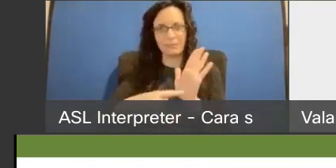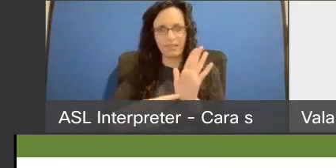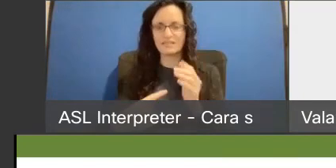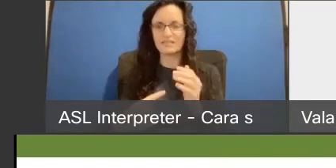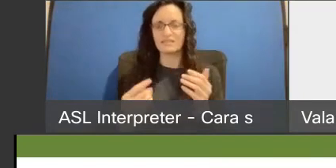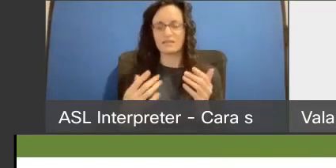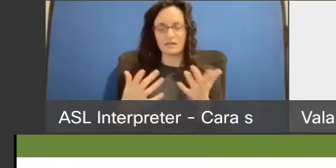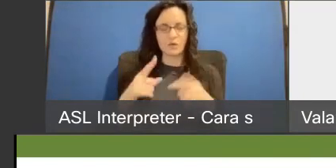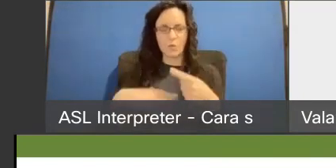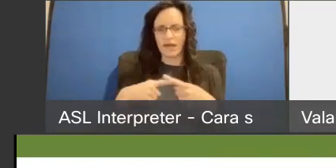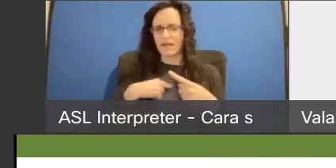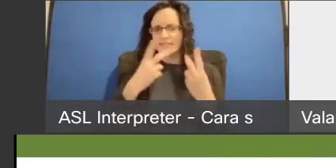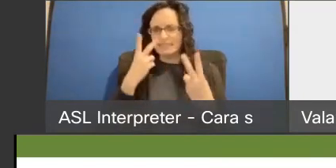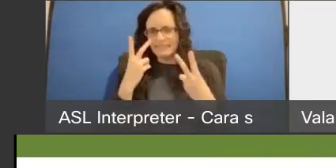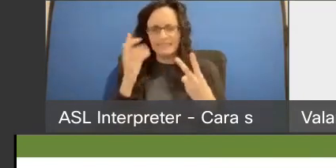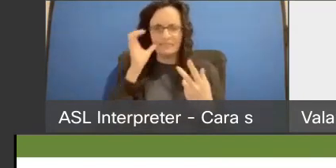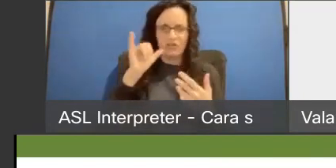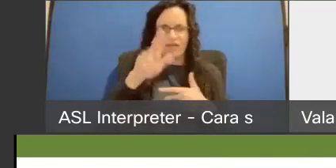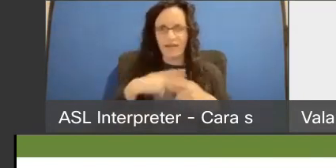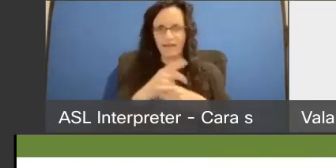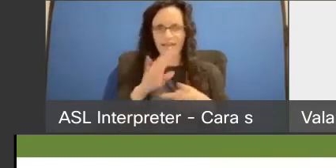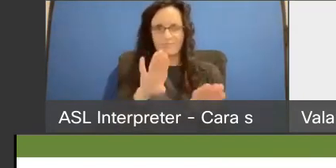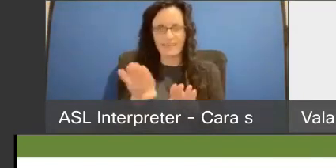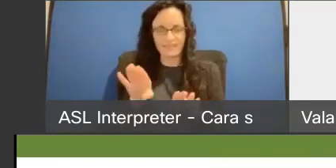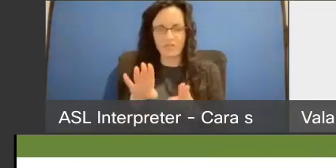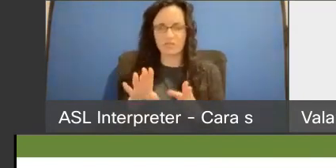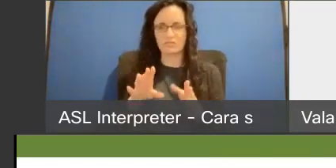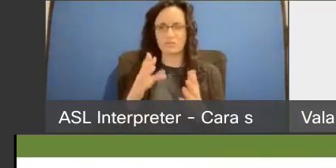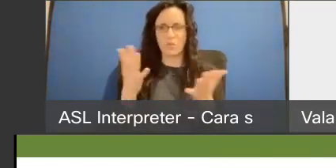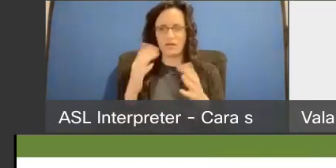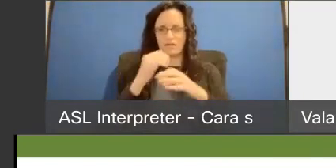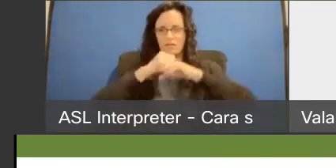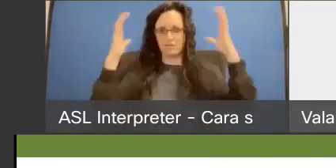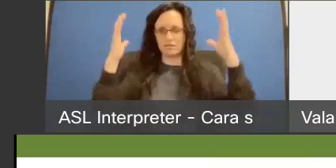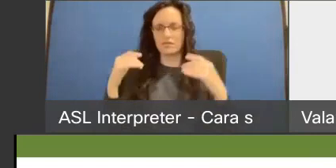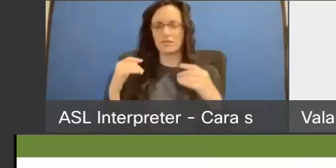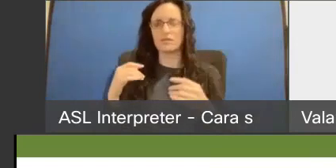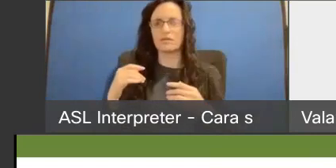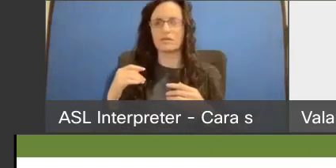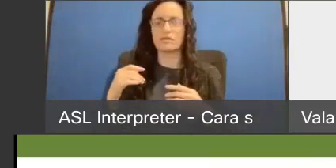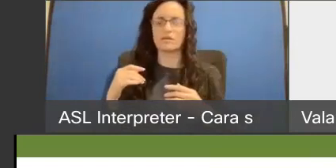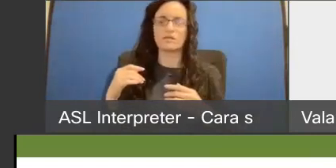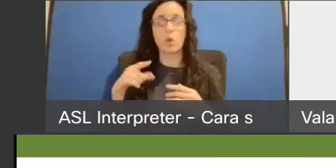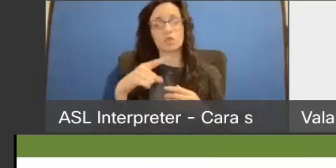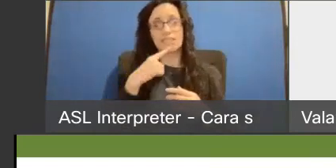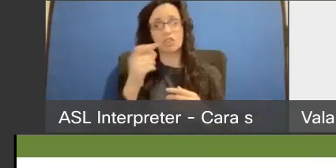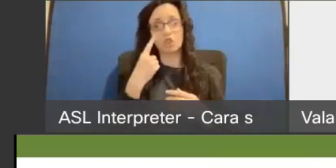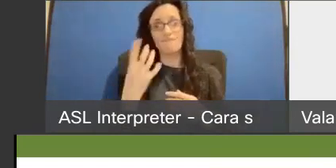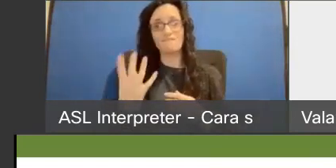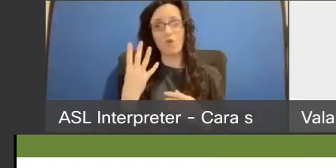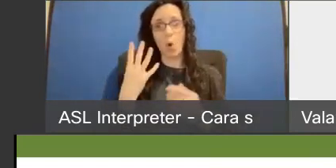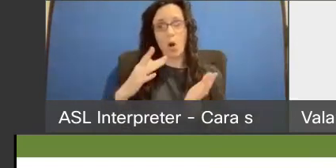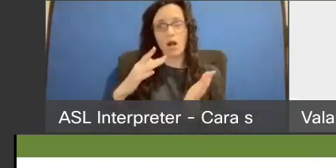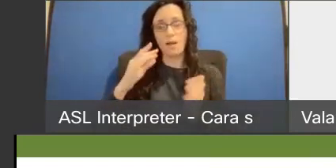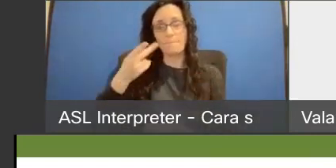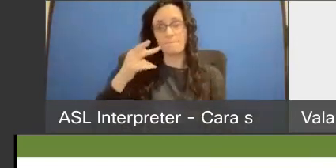hear or see behaviors like this. Well, she's telling us she took 4 pills, and yeah, she knew it wasn't serious, but she wanted